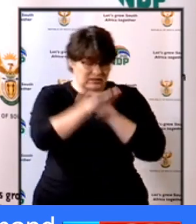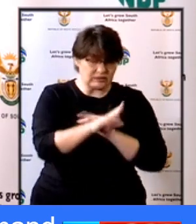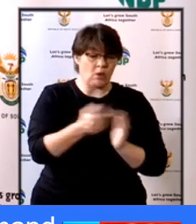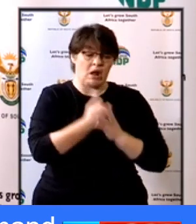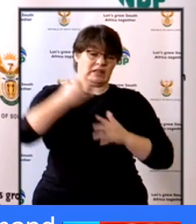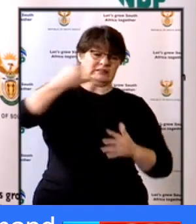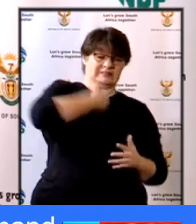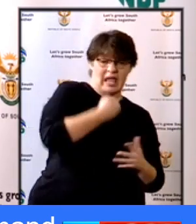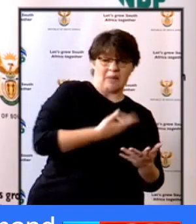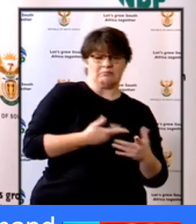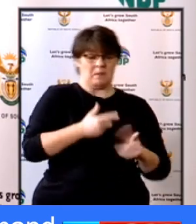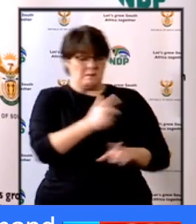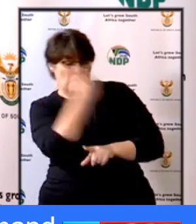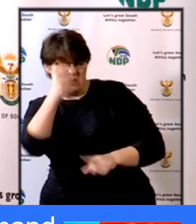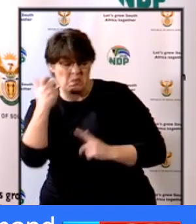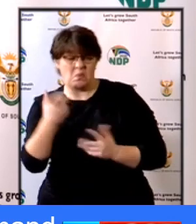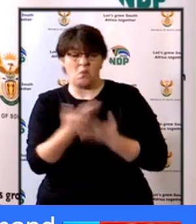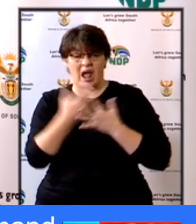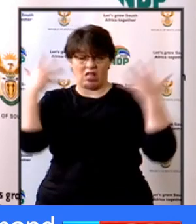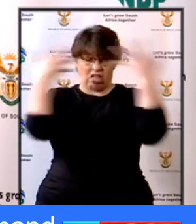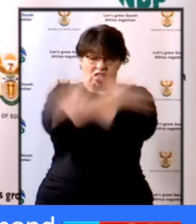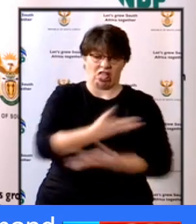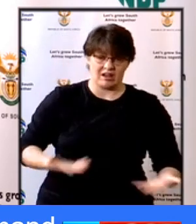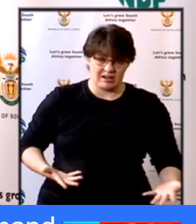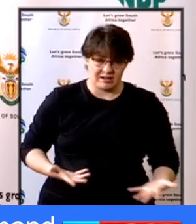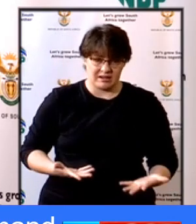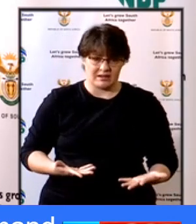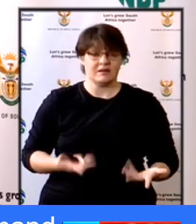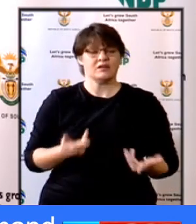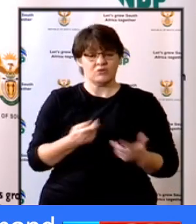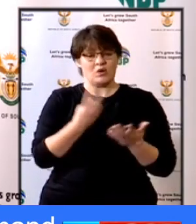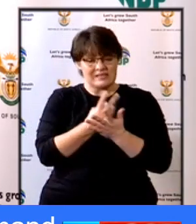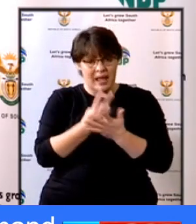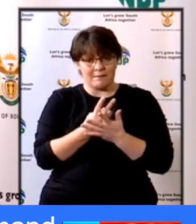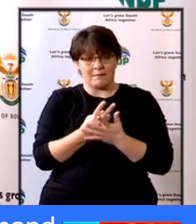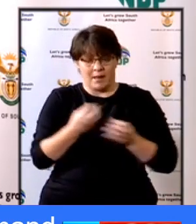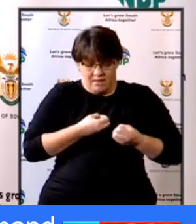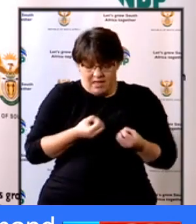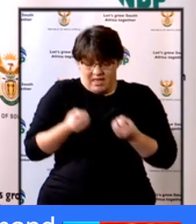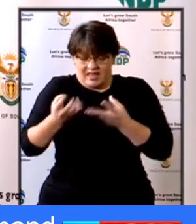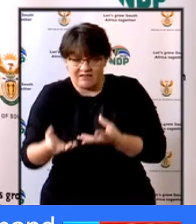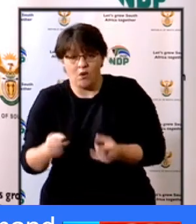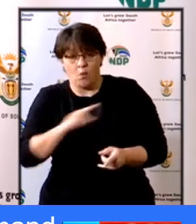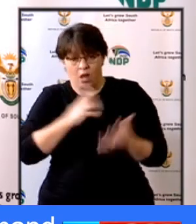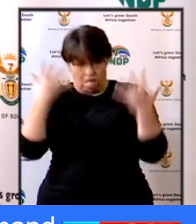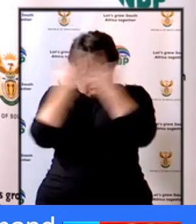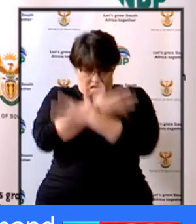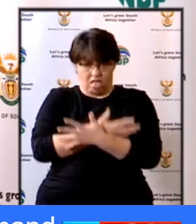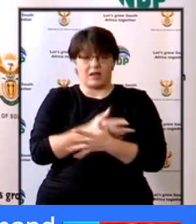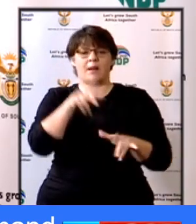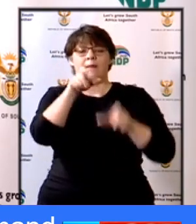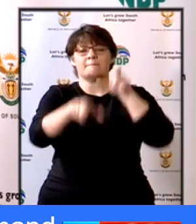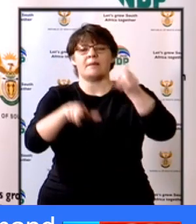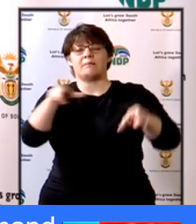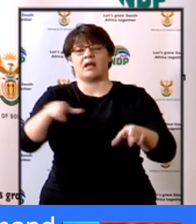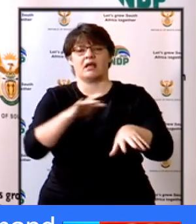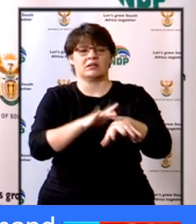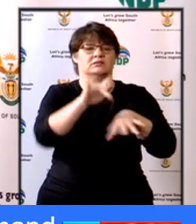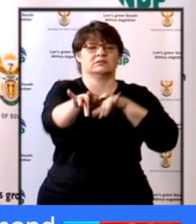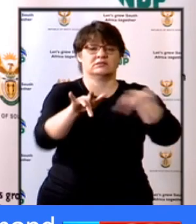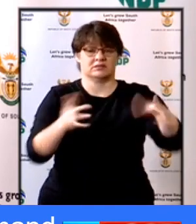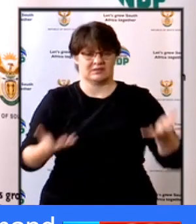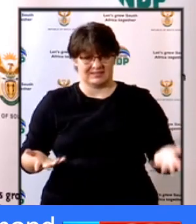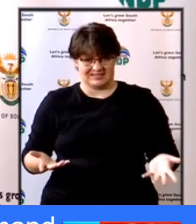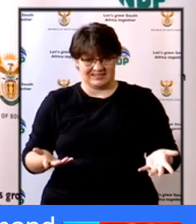concerns about the impact on transmission, particularly in public areas, when those who